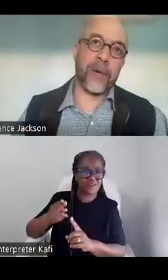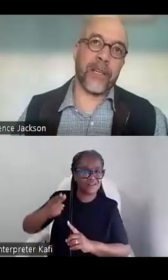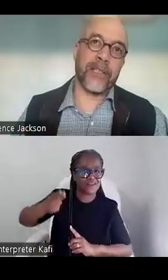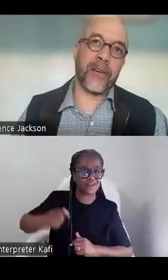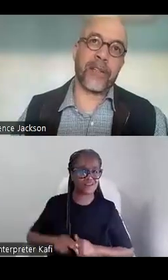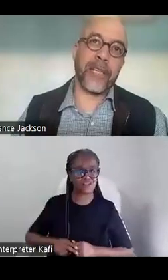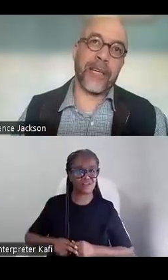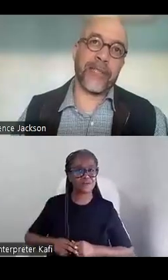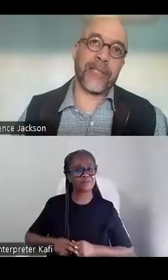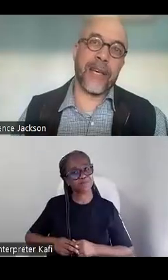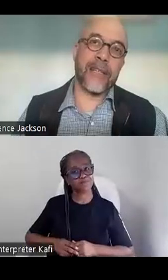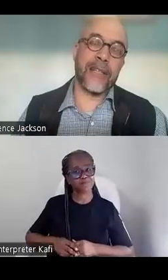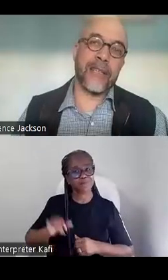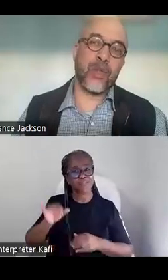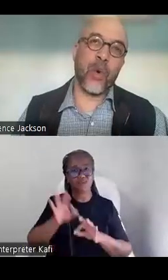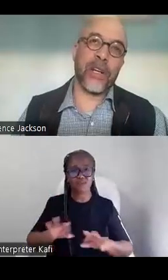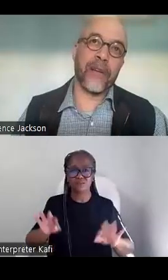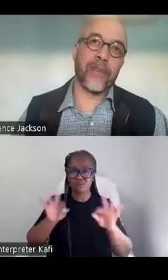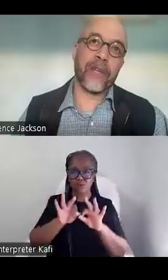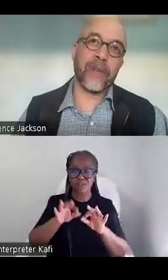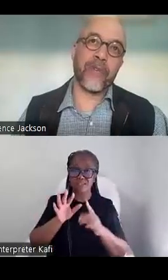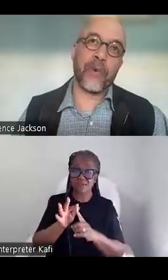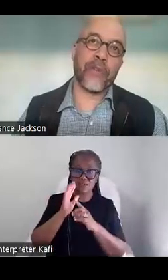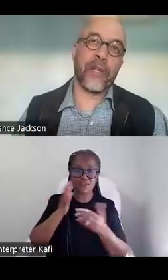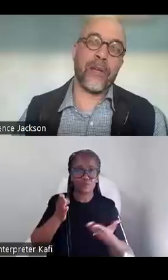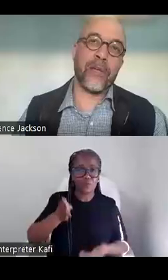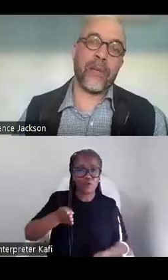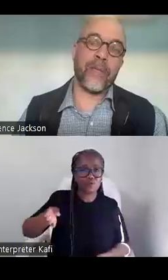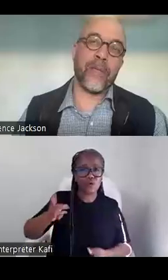1860, but as early as 1820. So for